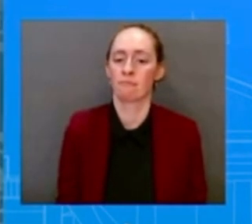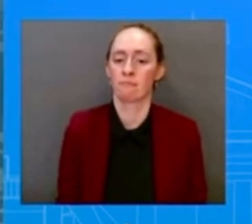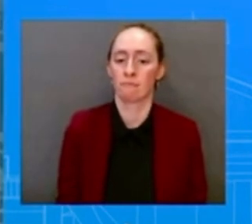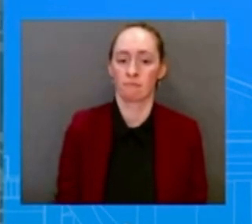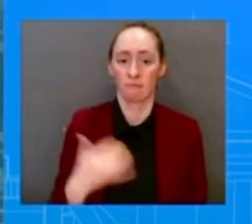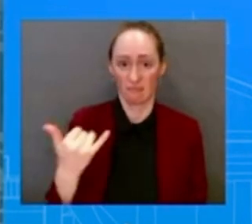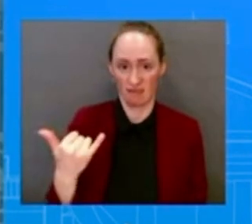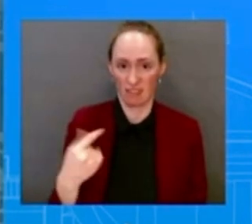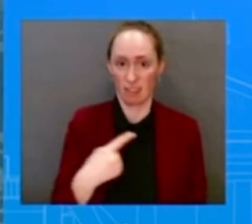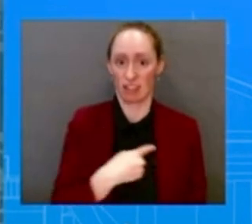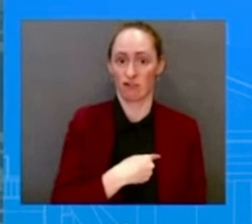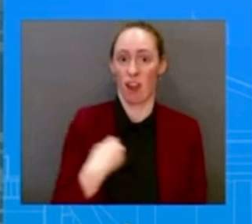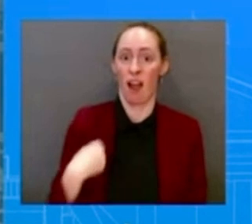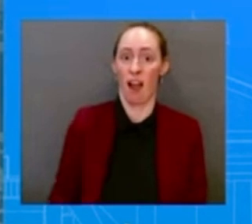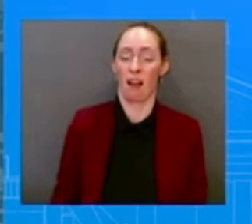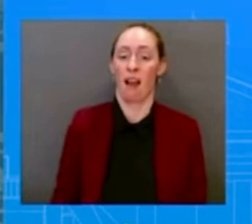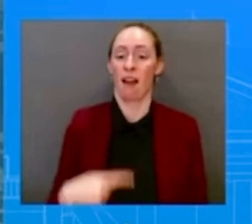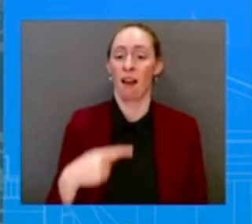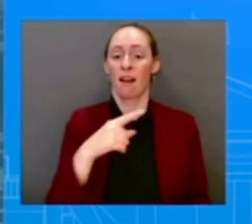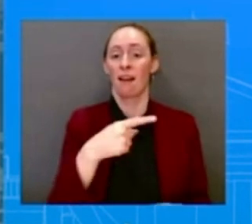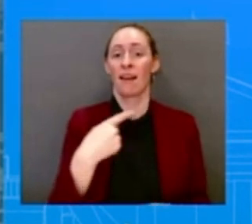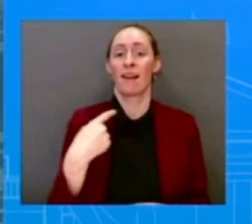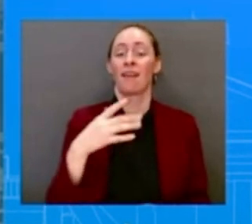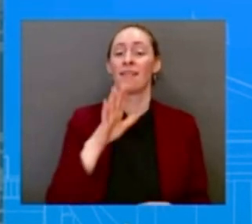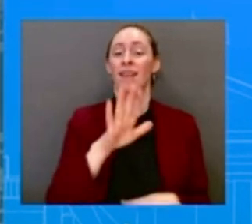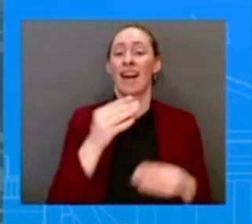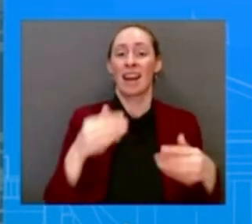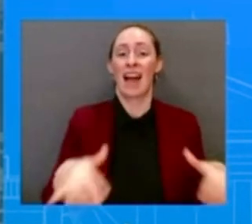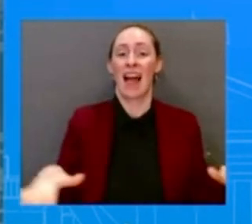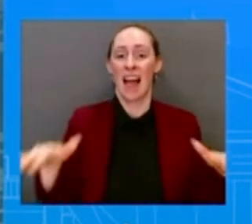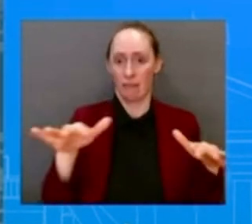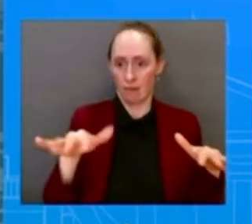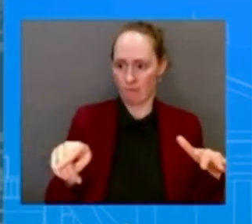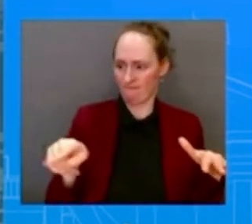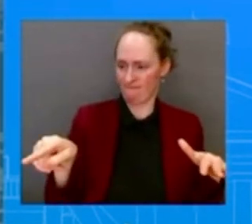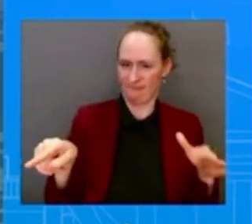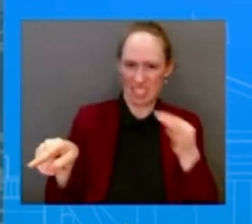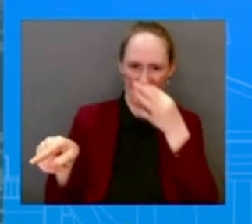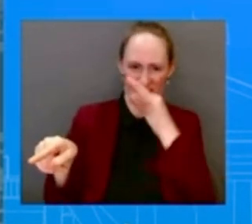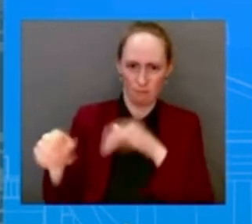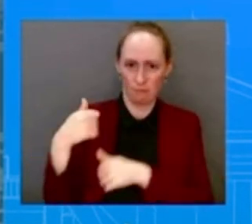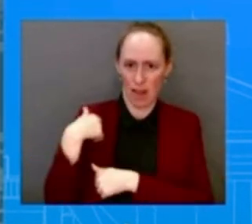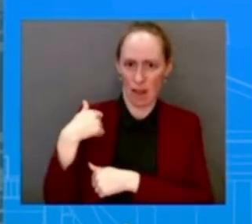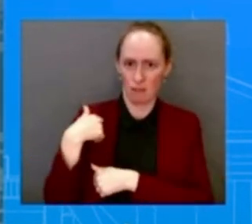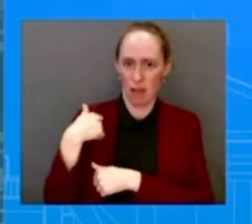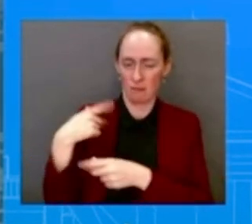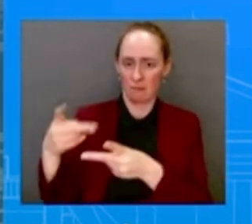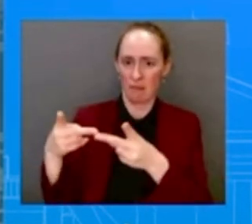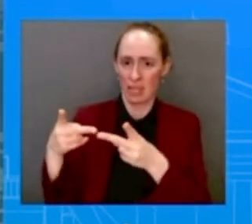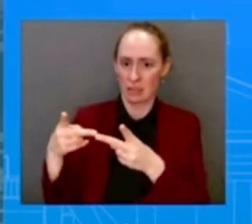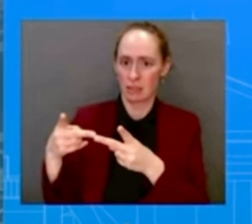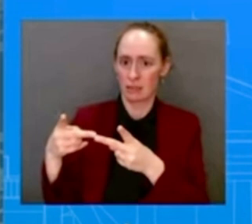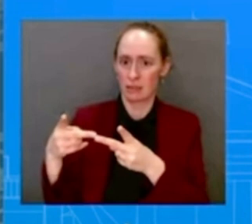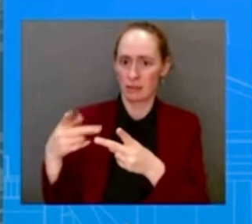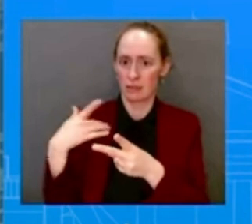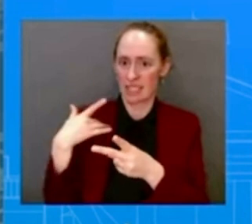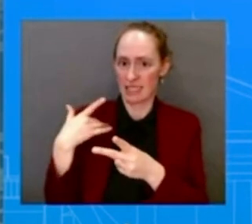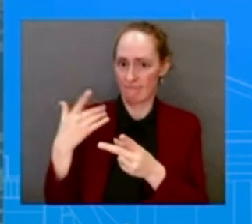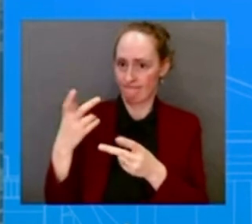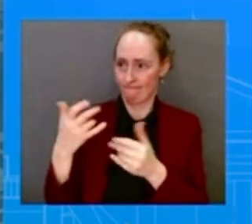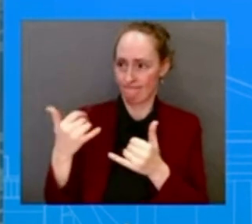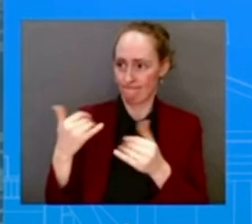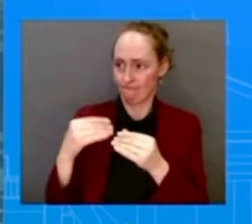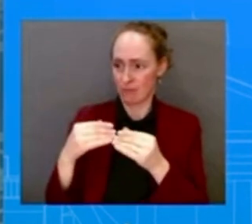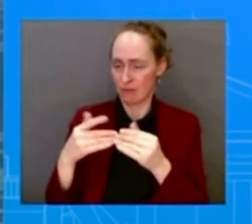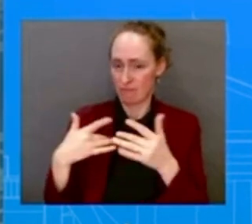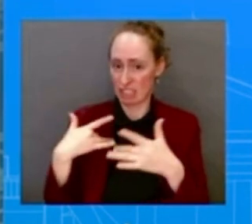are always concerned about potential foreign collection near or around our military sites,